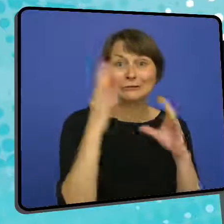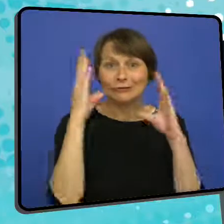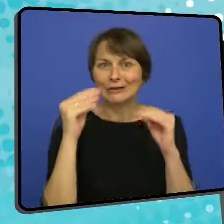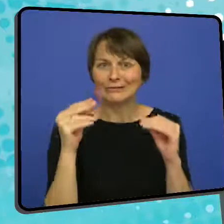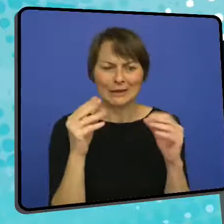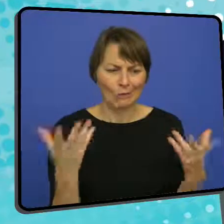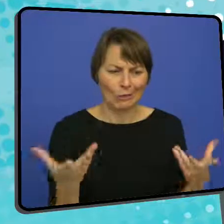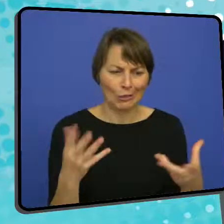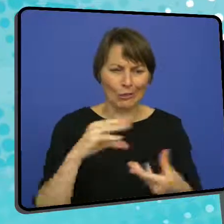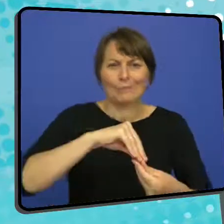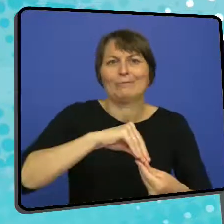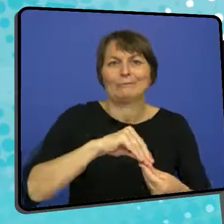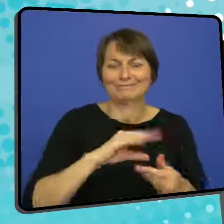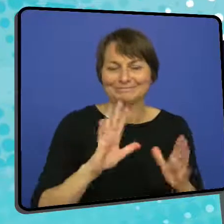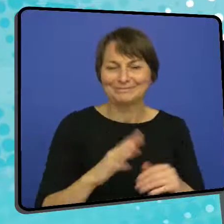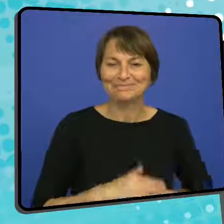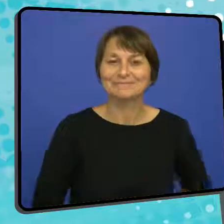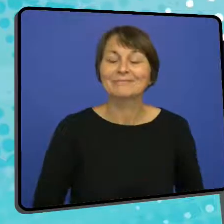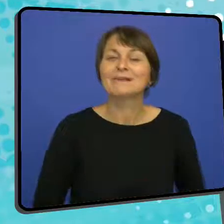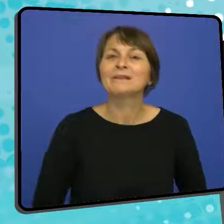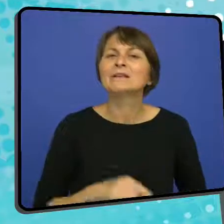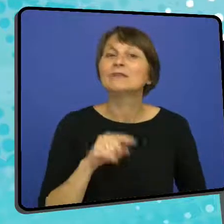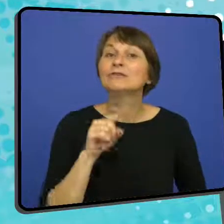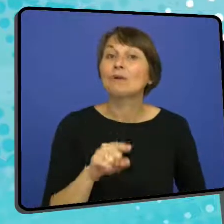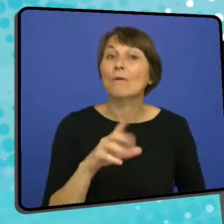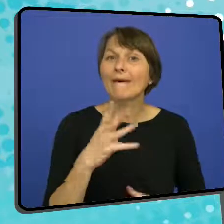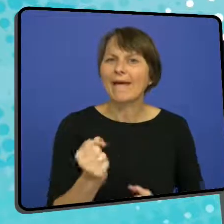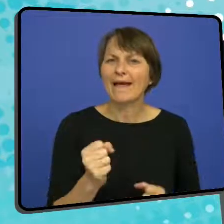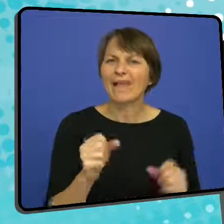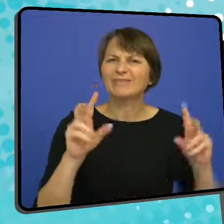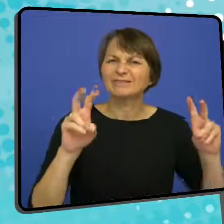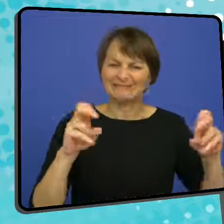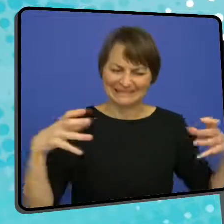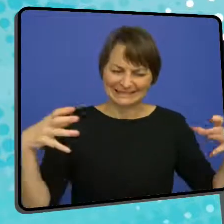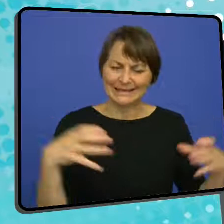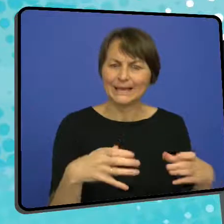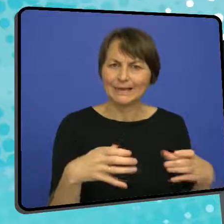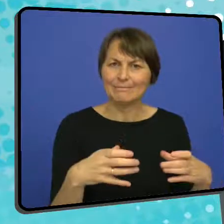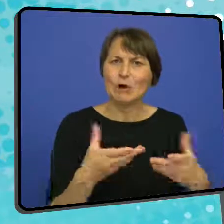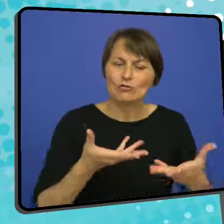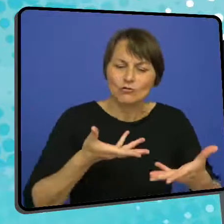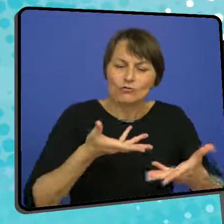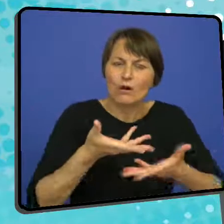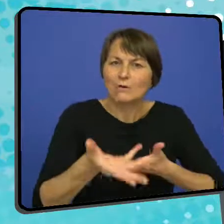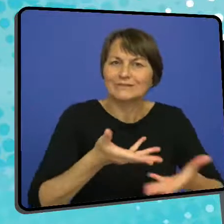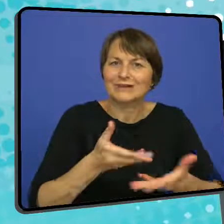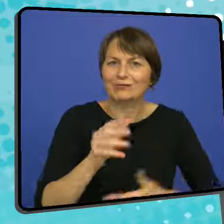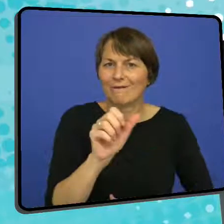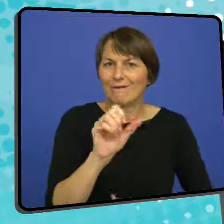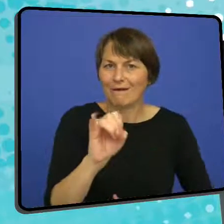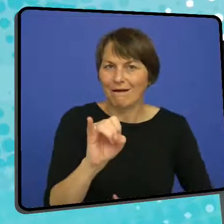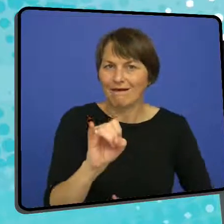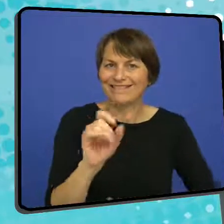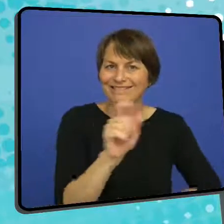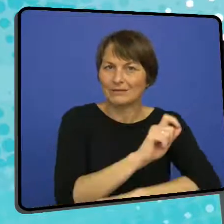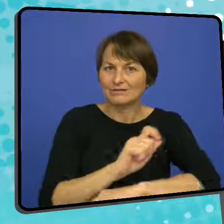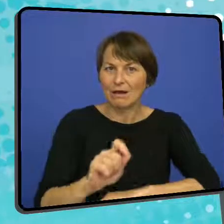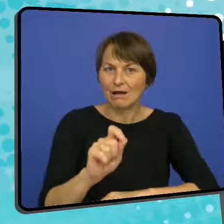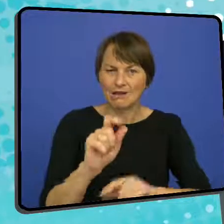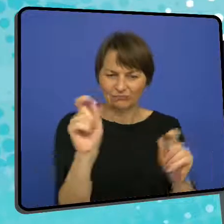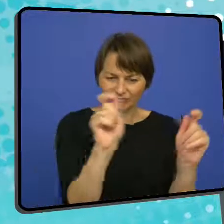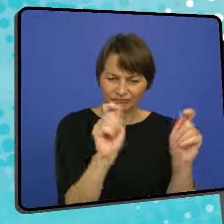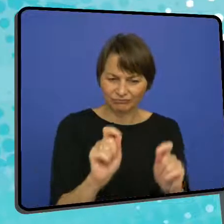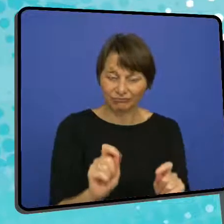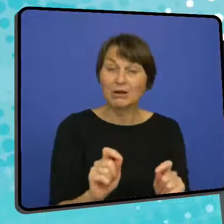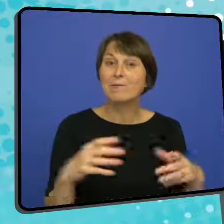in the conversational AI team, and my team actually takes care of Bot Framework and